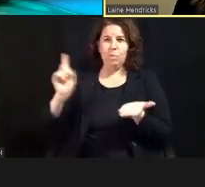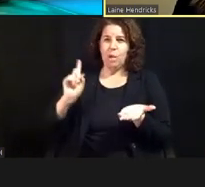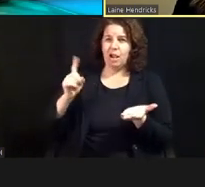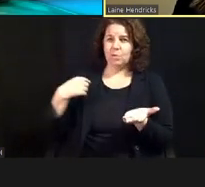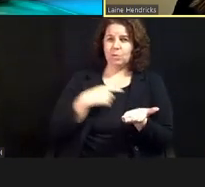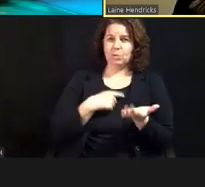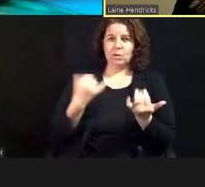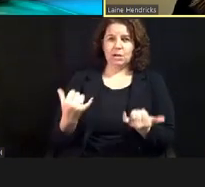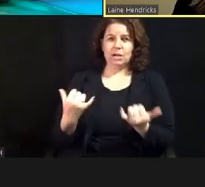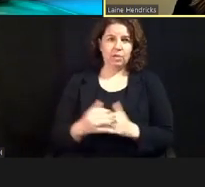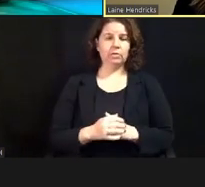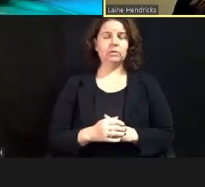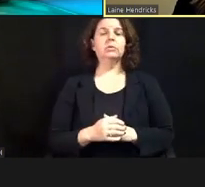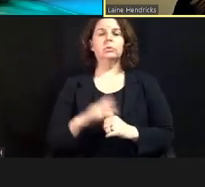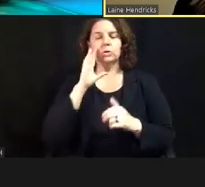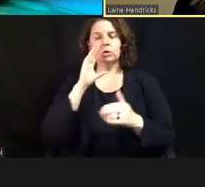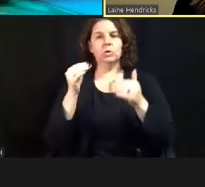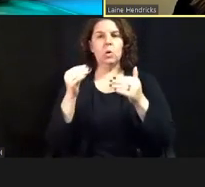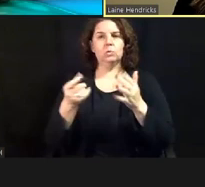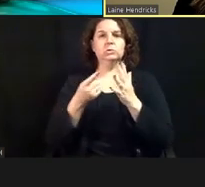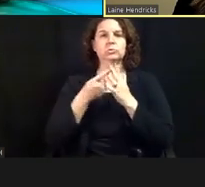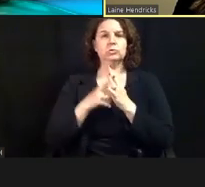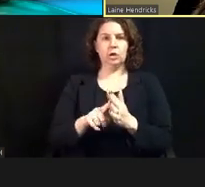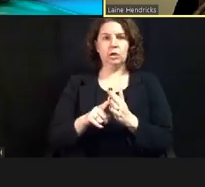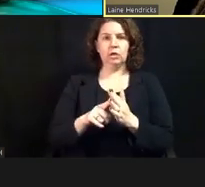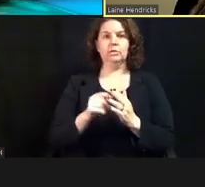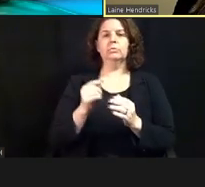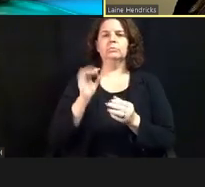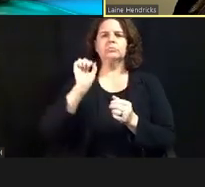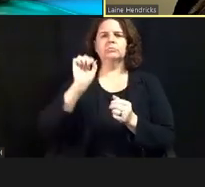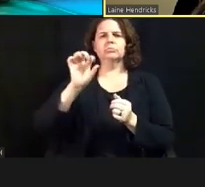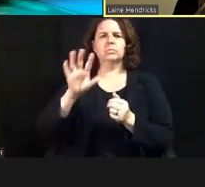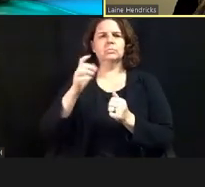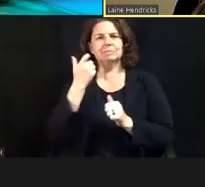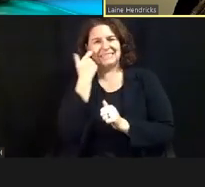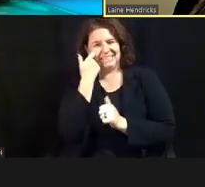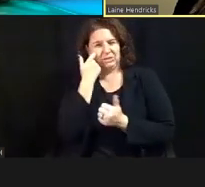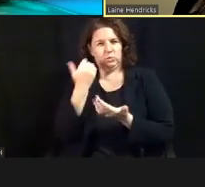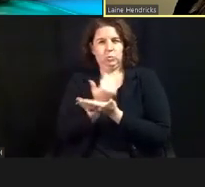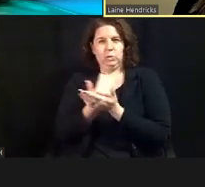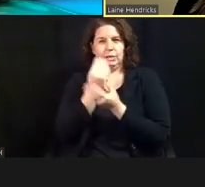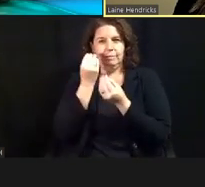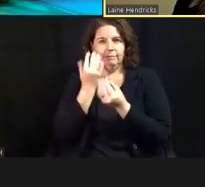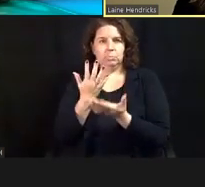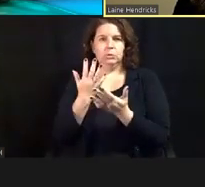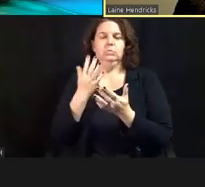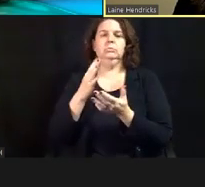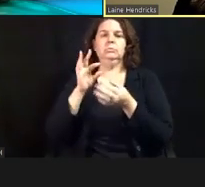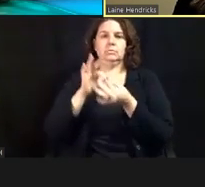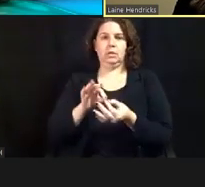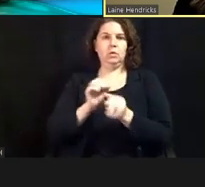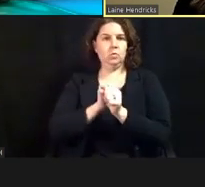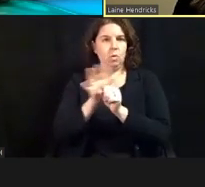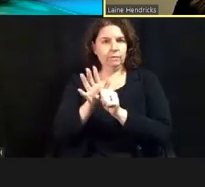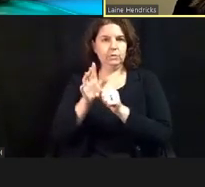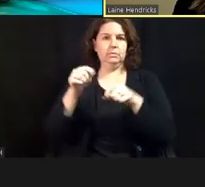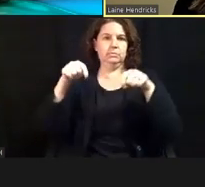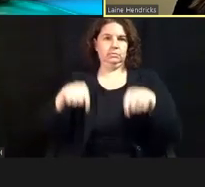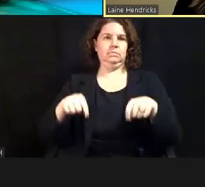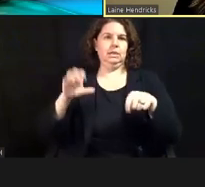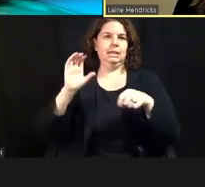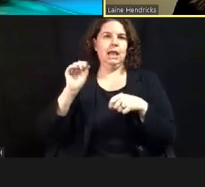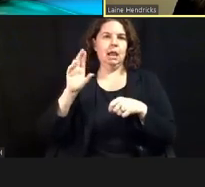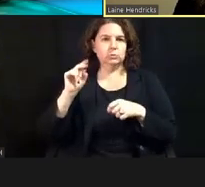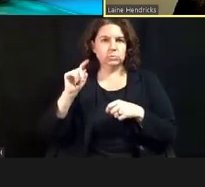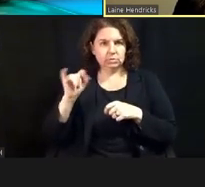can find the latest information about COVID-19 activity in Marin County, including health order guidelines, testing information,